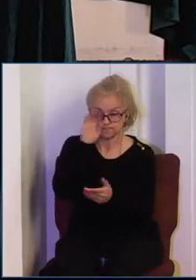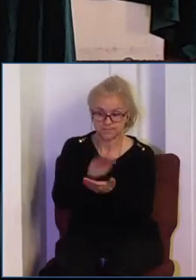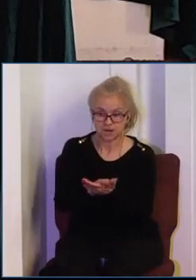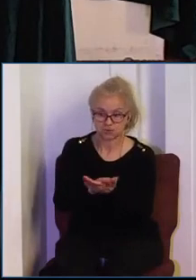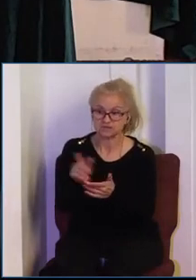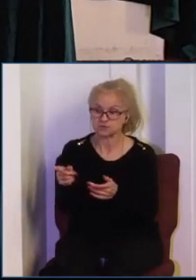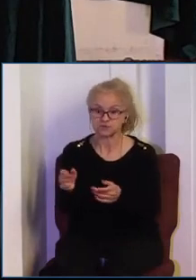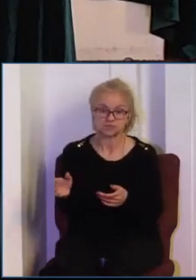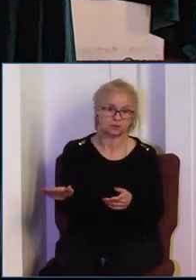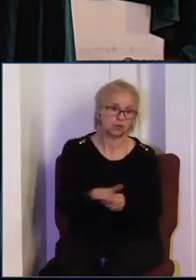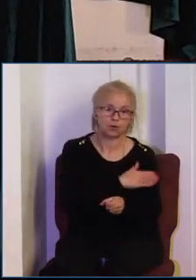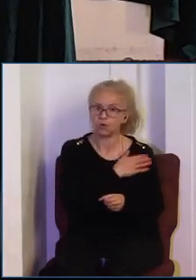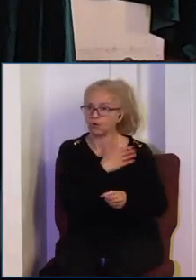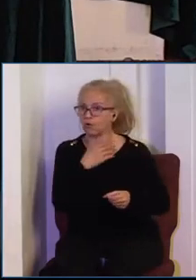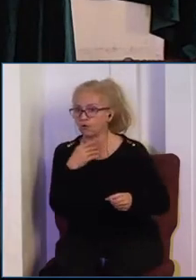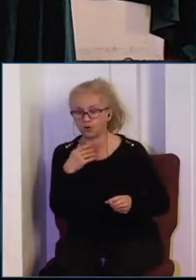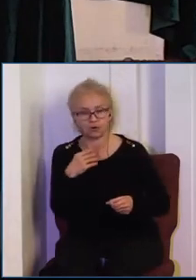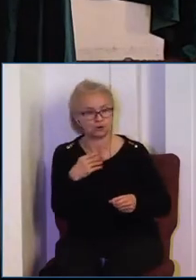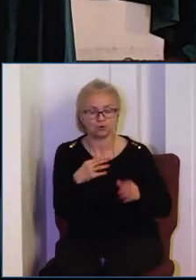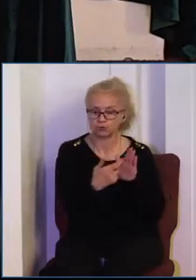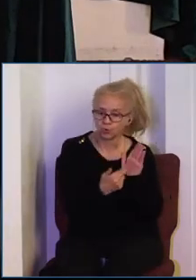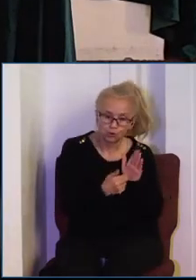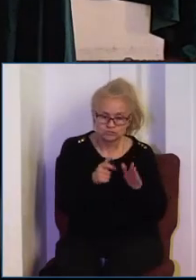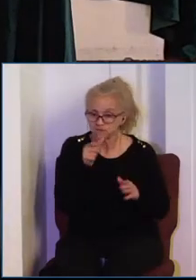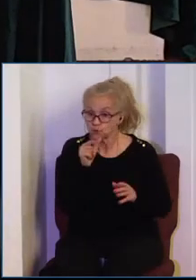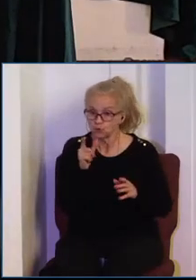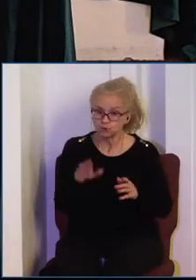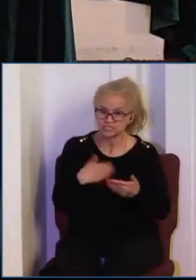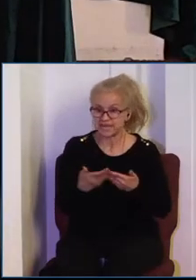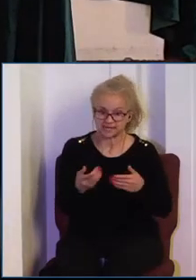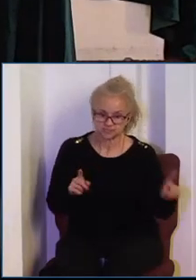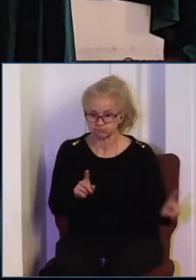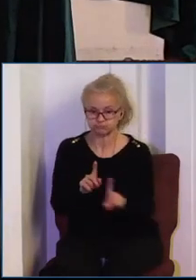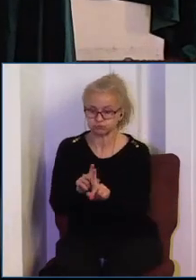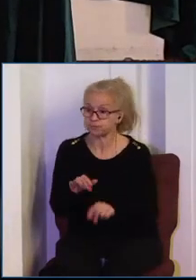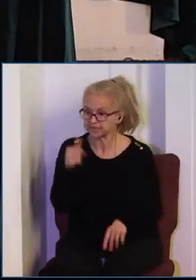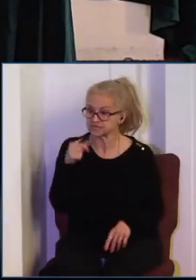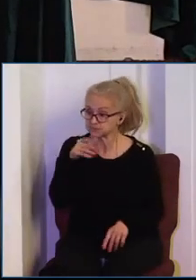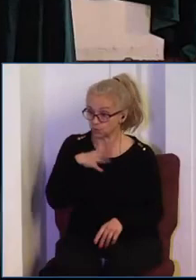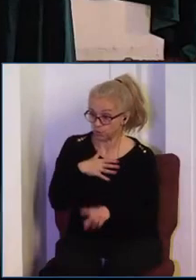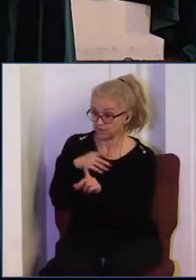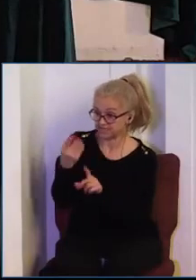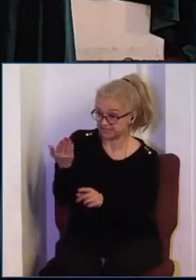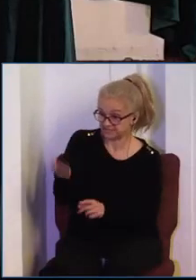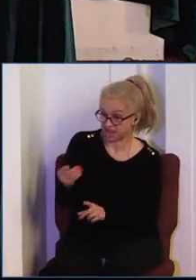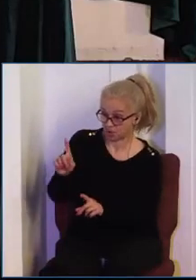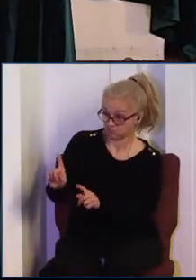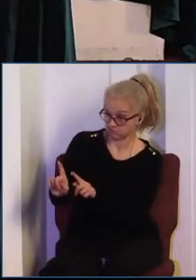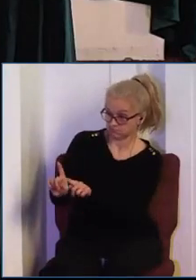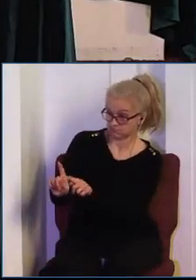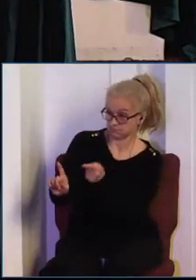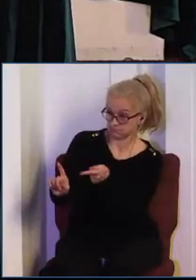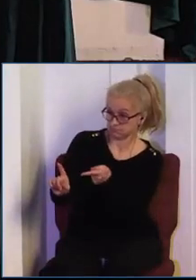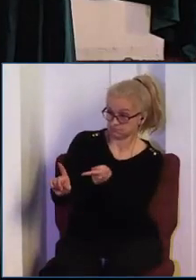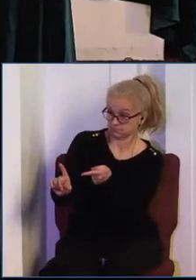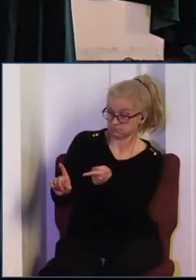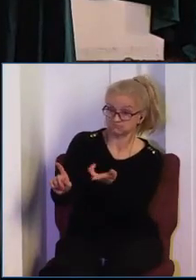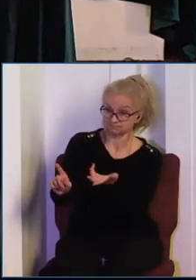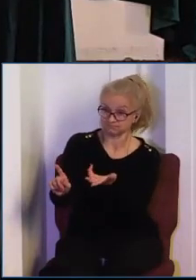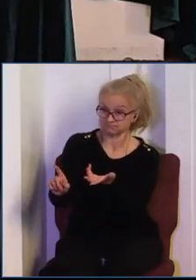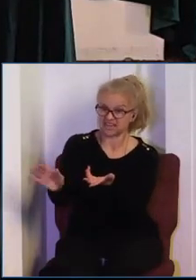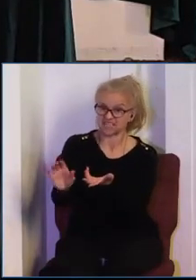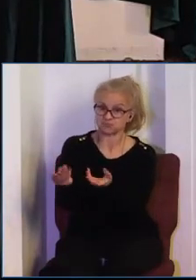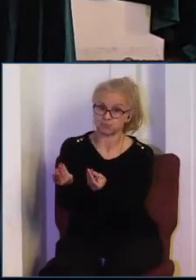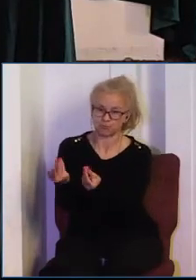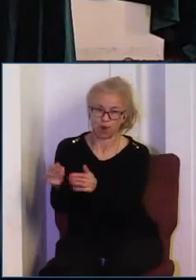this whole protocol of who was next. Because the woman was there pretty much as